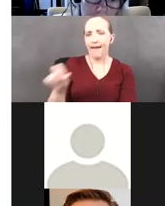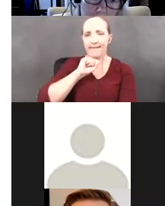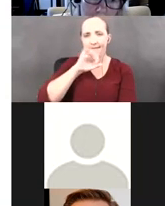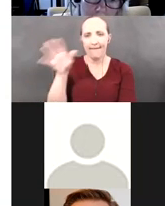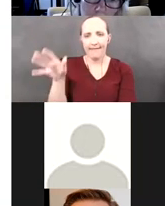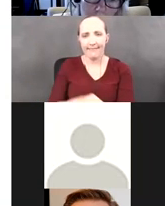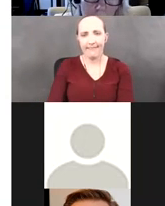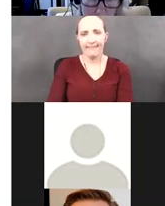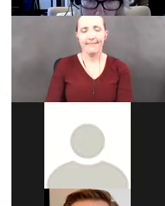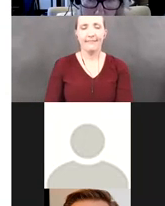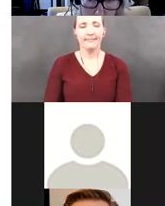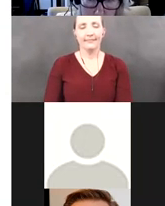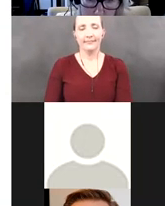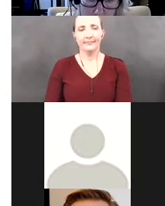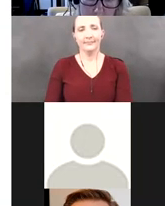nada.